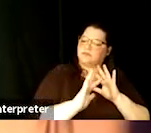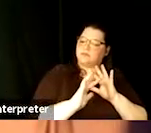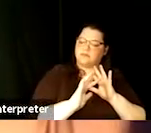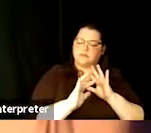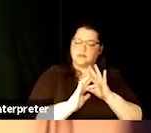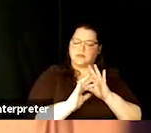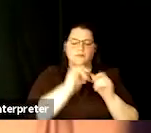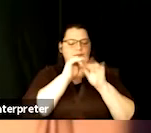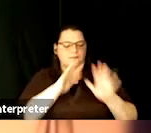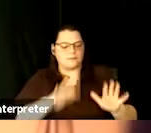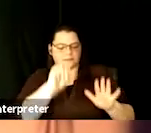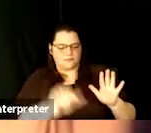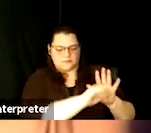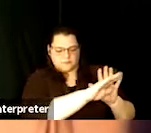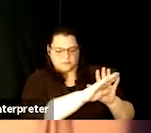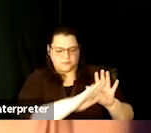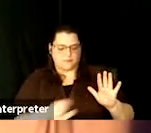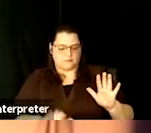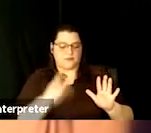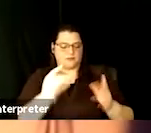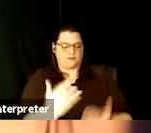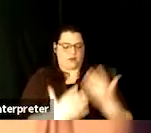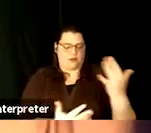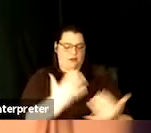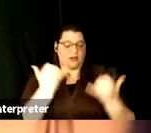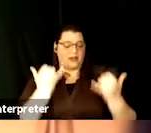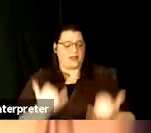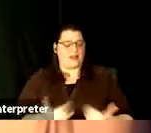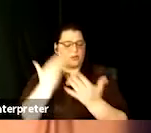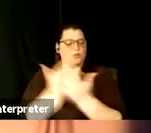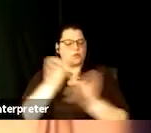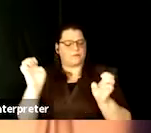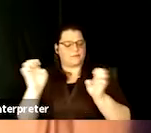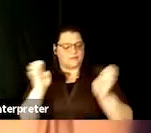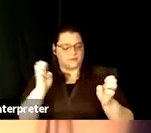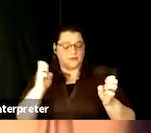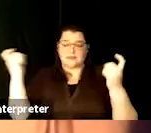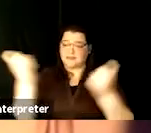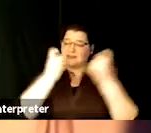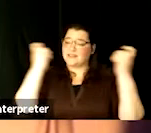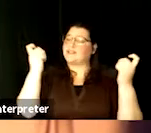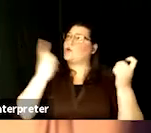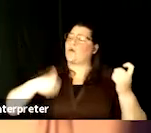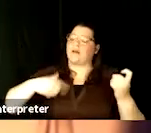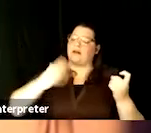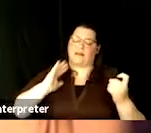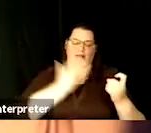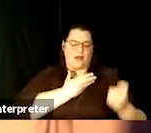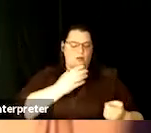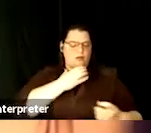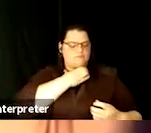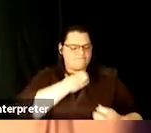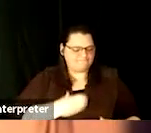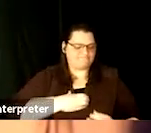that in this Paschal feast we may so burn with heavenly desires that with pure minds we may attain to the